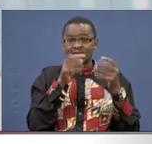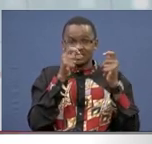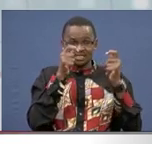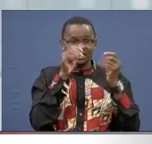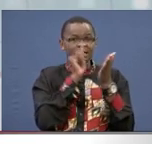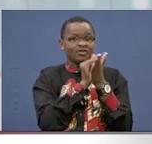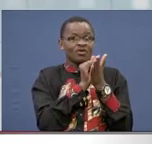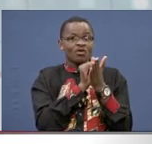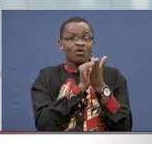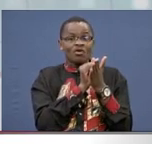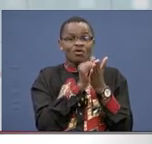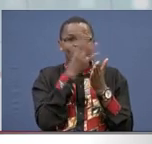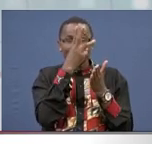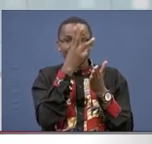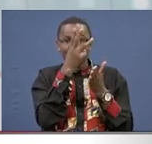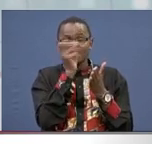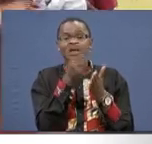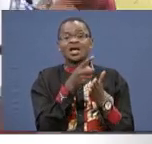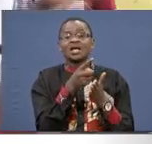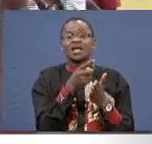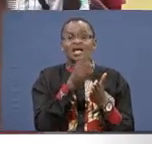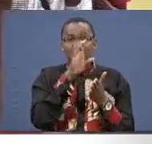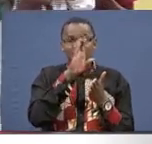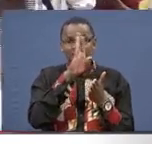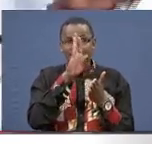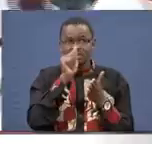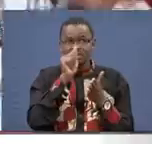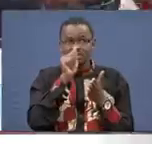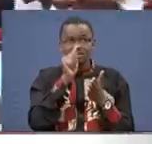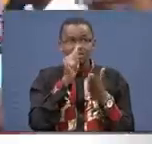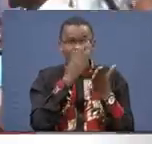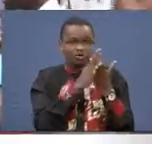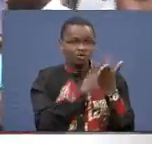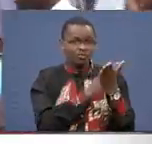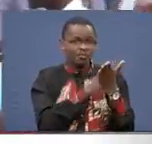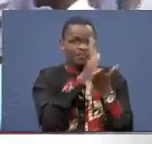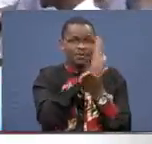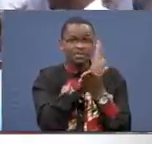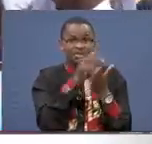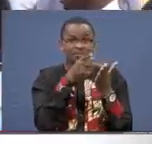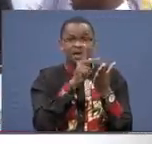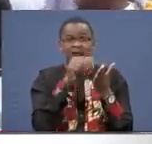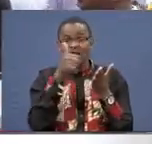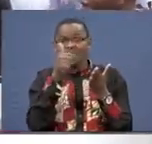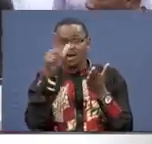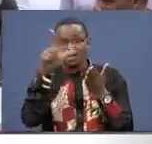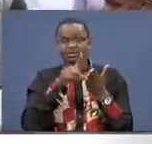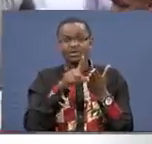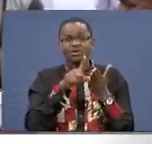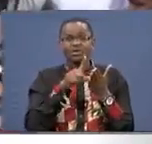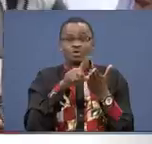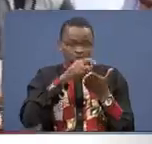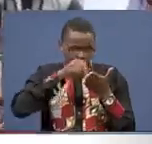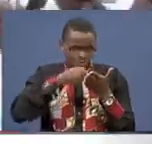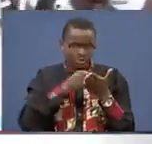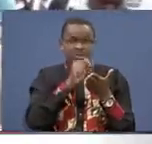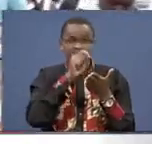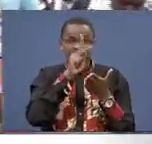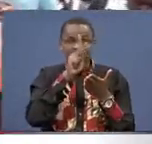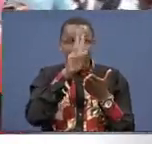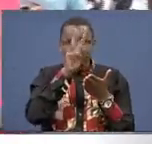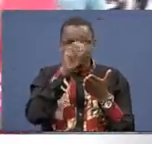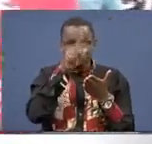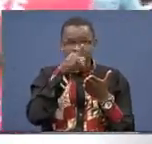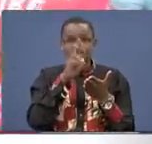on for over 3 months. The CBA, which seeks to improve basic pay and other allowances, was signed by KMPDU